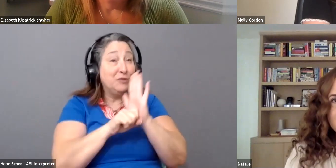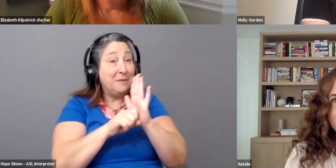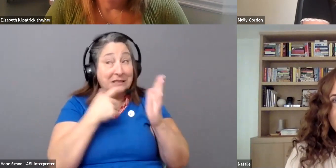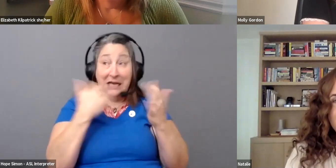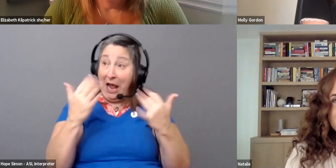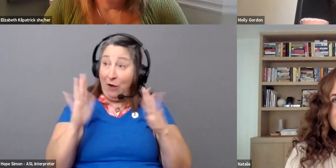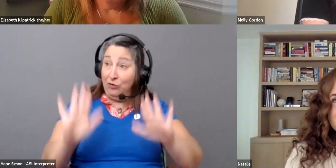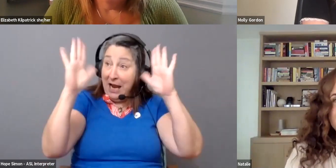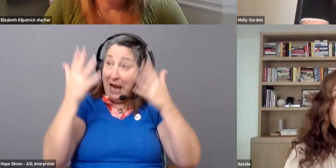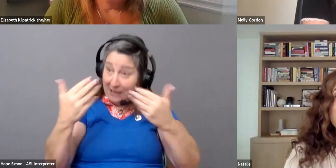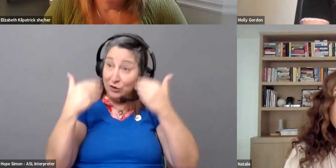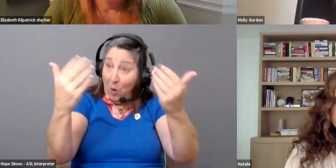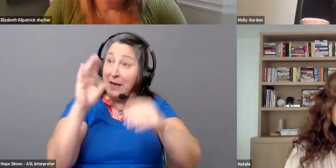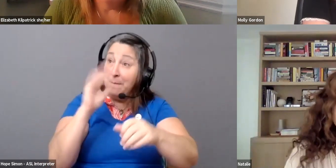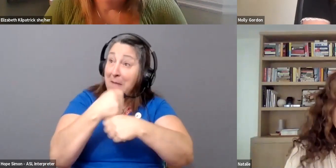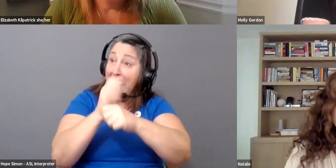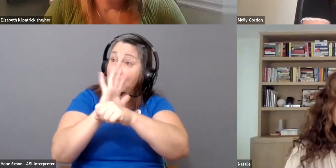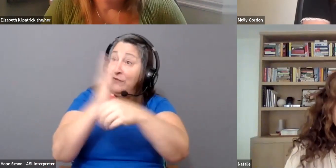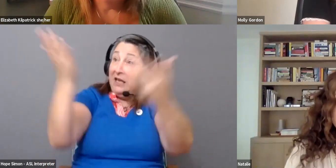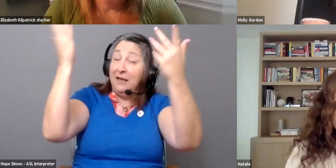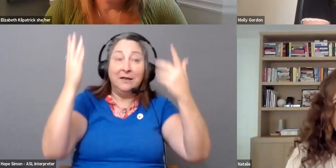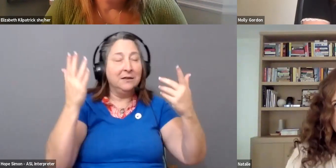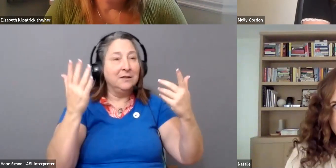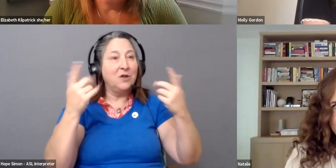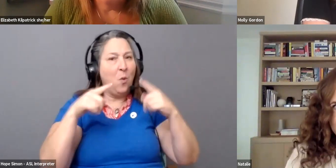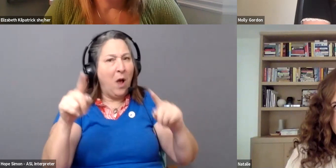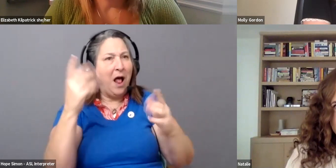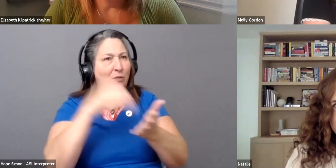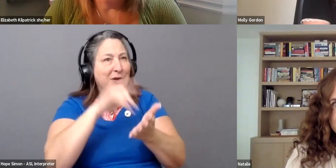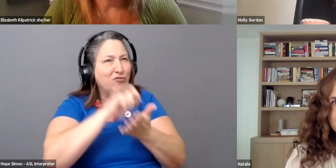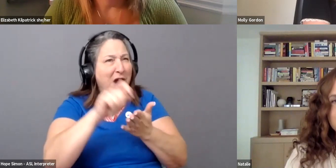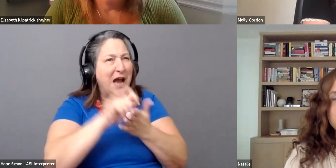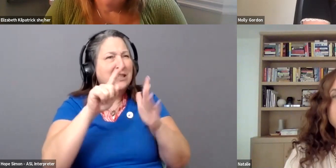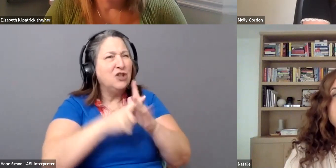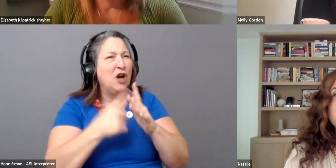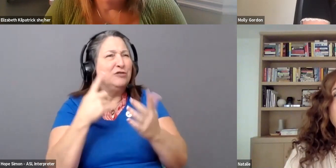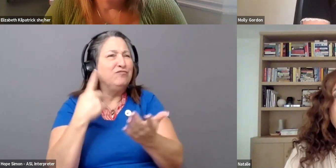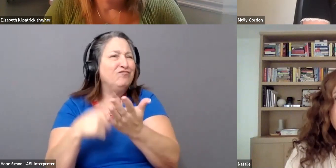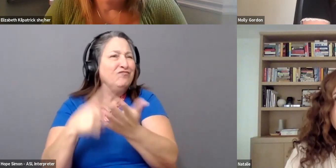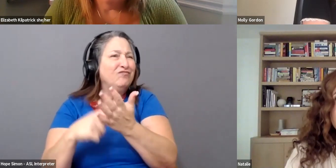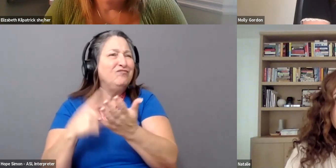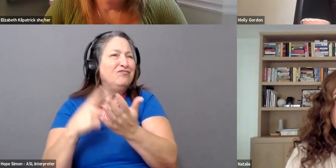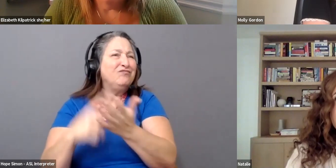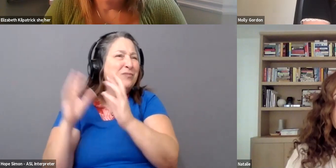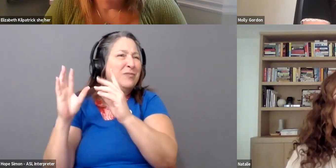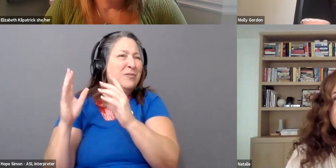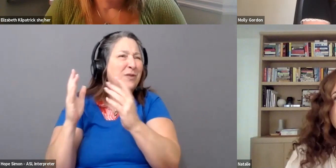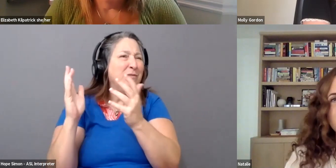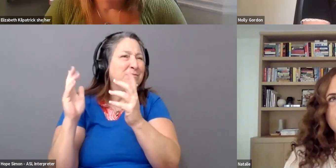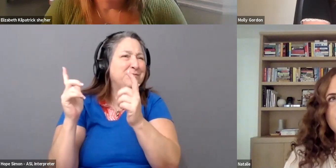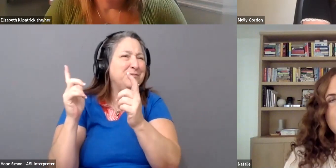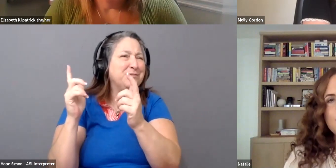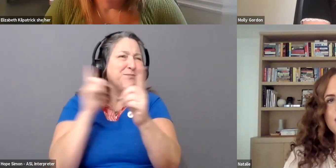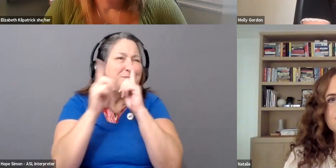movie. And over the course of rewriting, kind of starting to have those conversations, I had been very clear